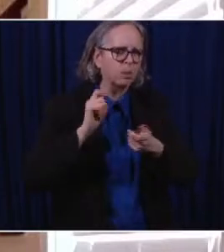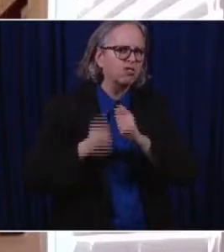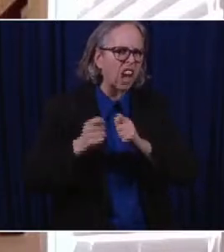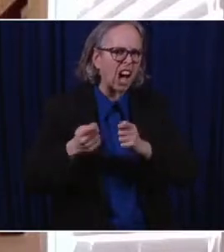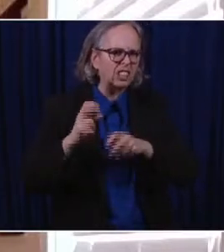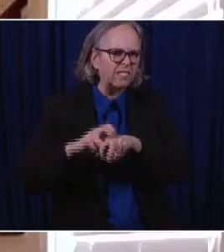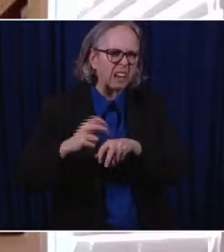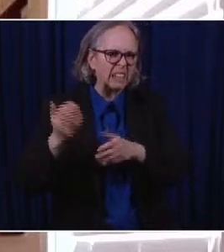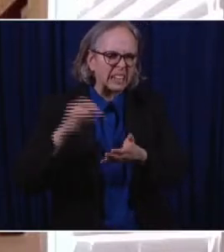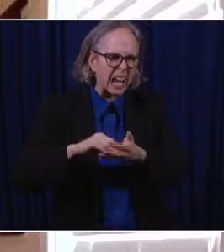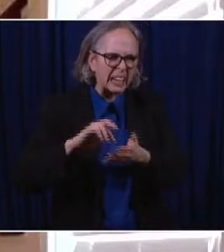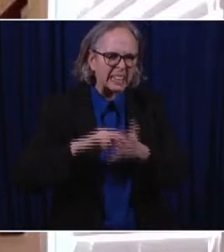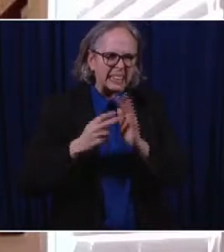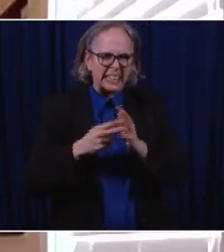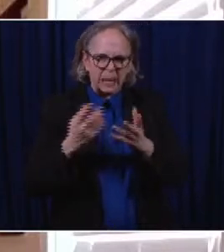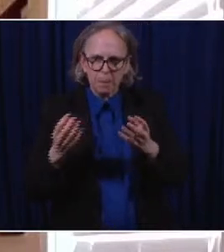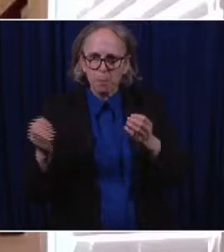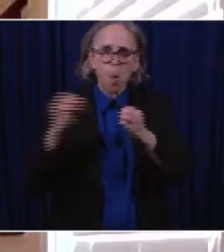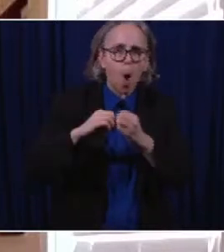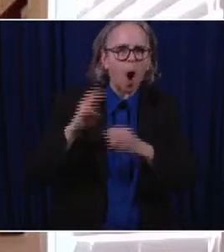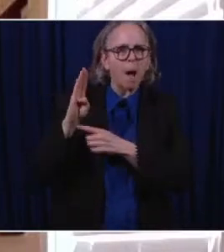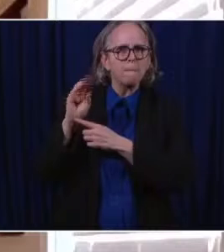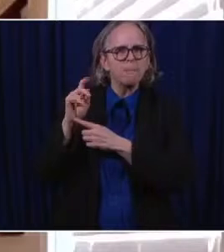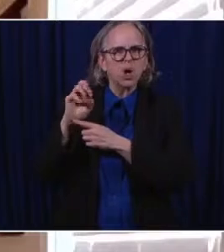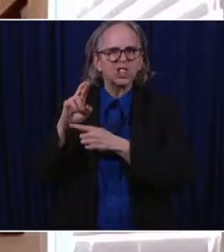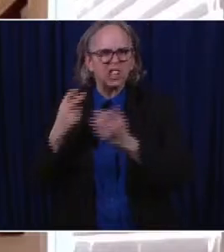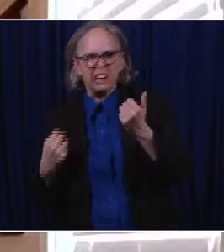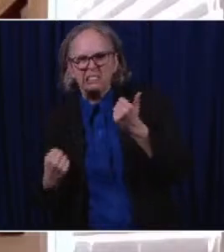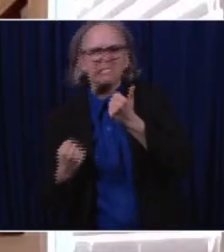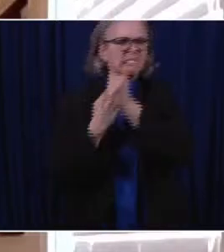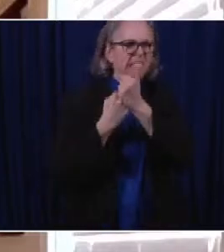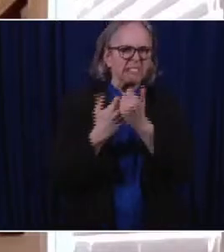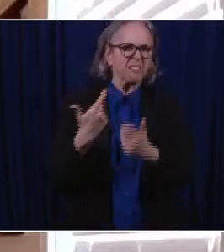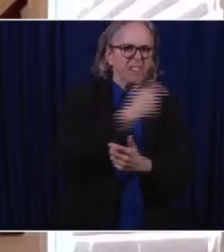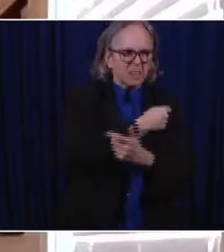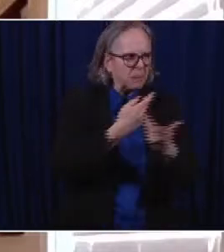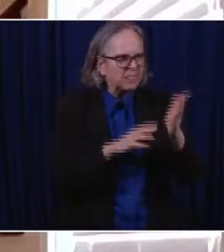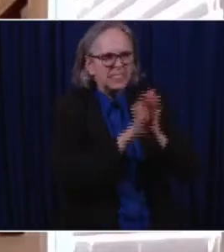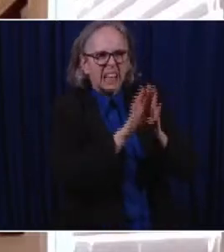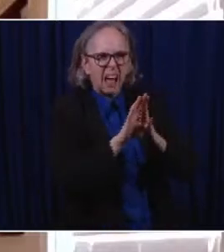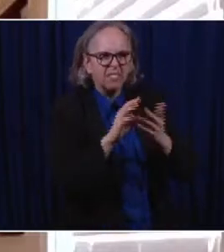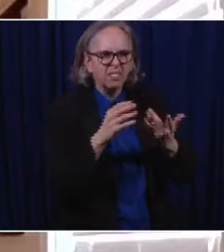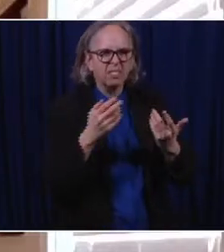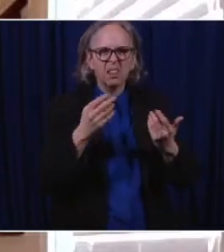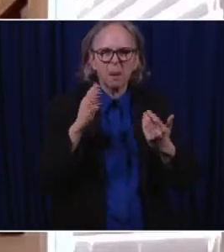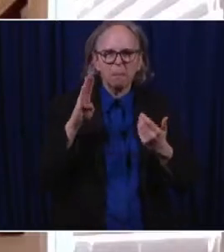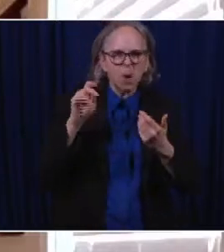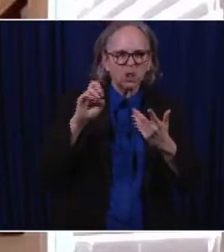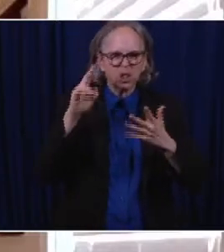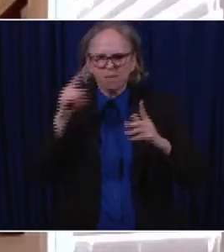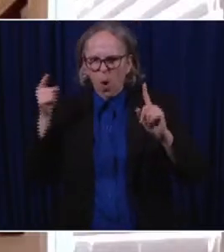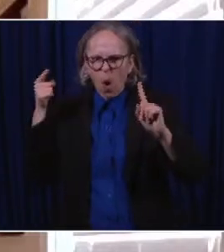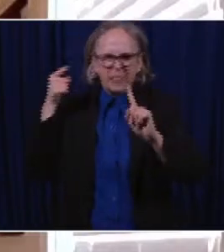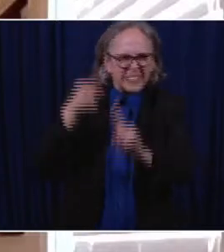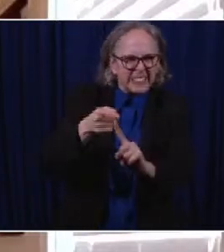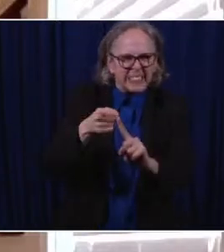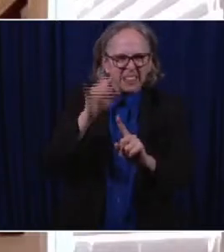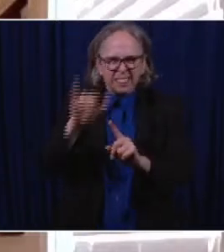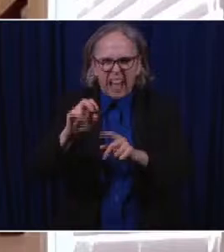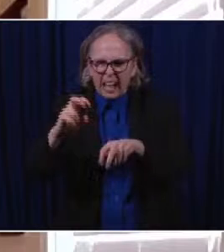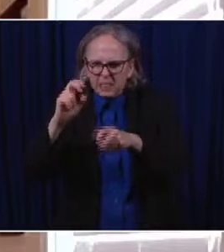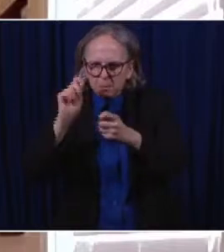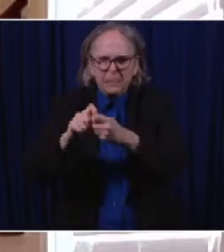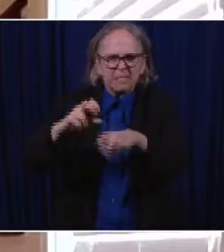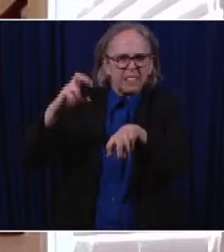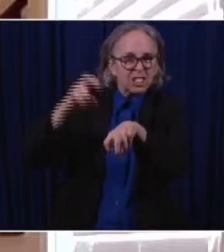we refine that booster so that that booster would be targeted to what we're seeing happening in